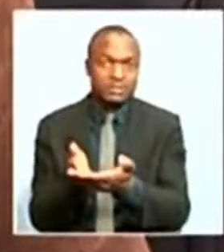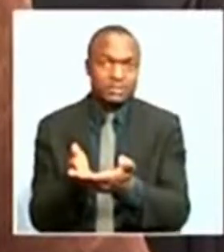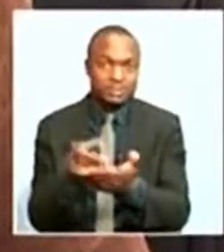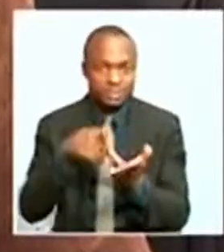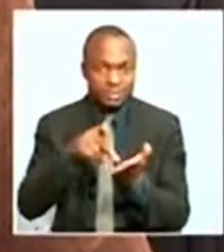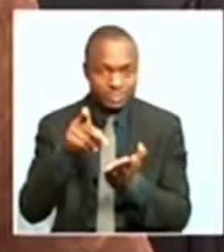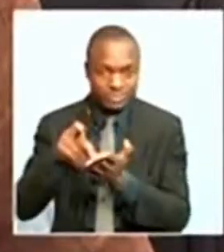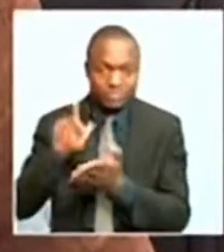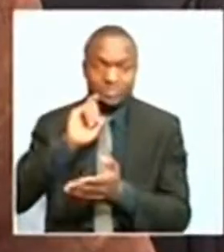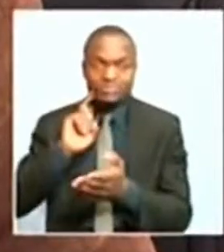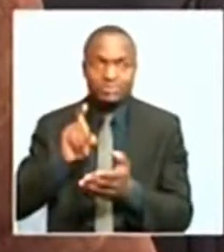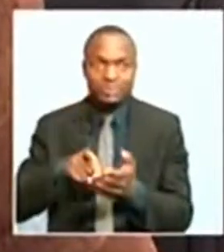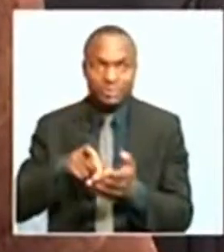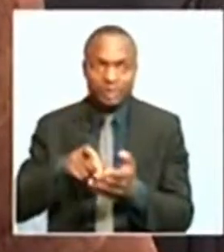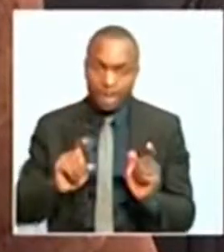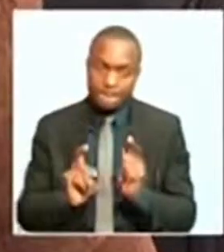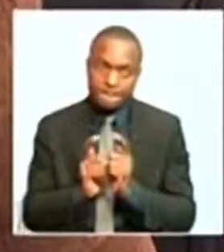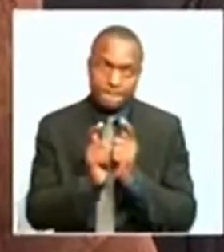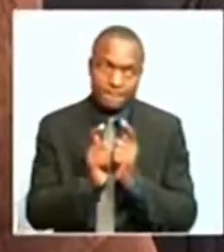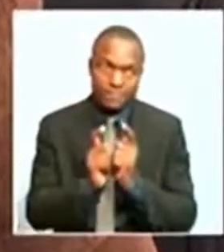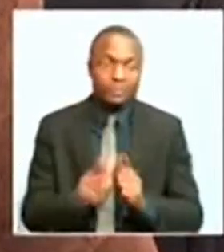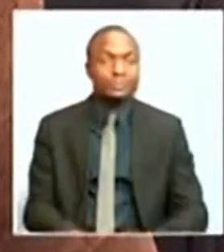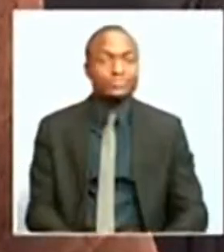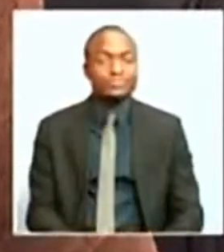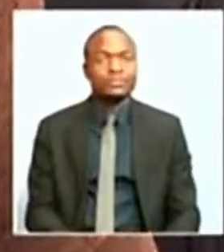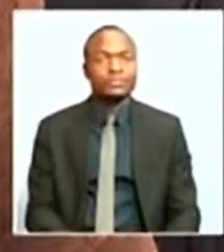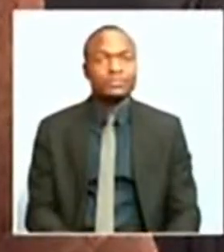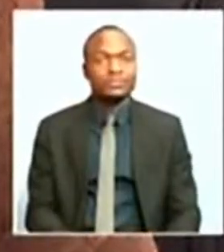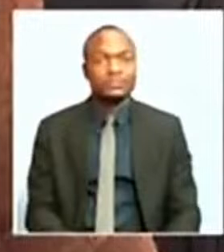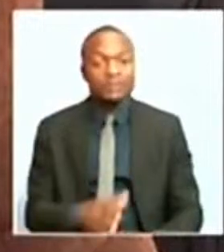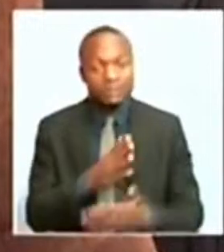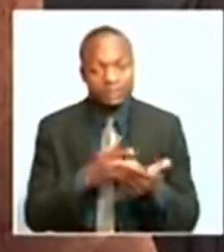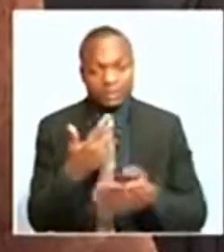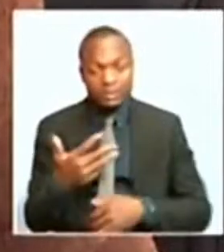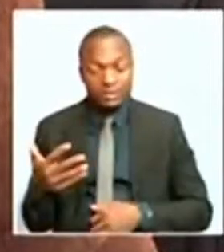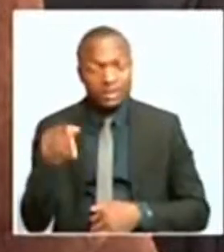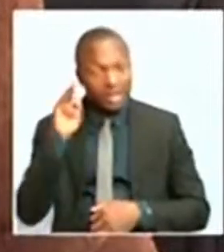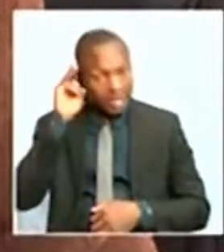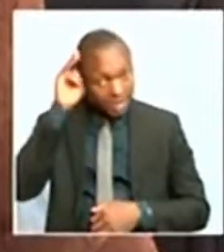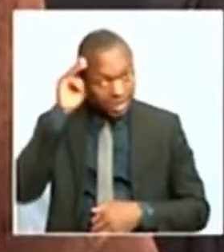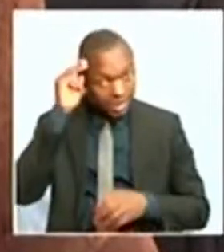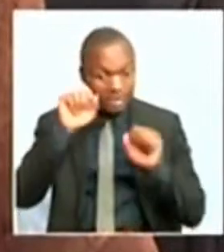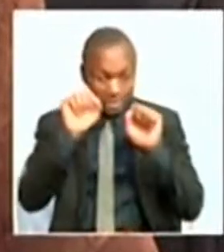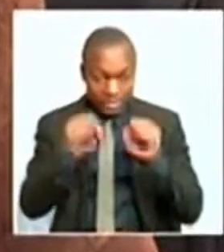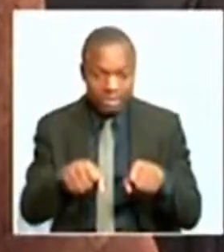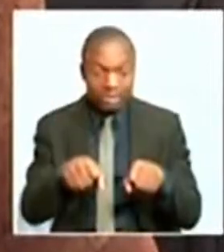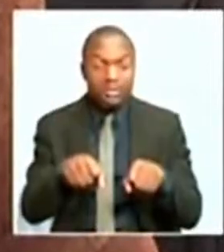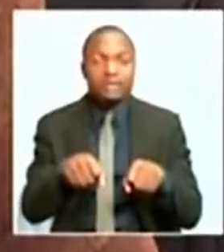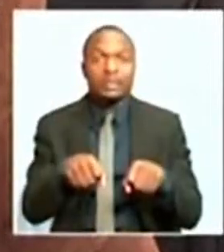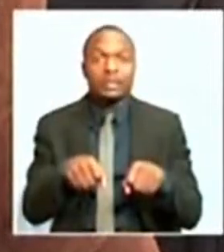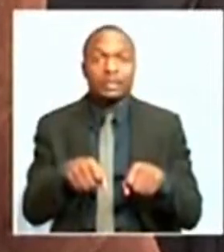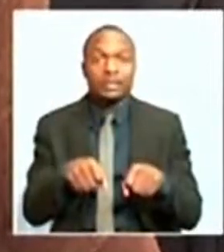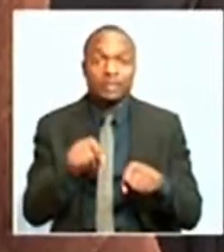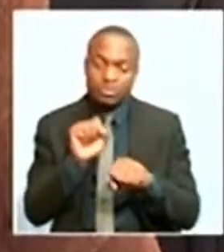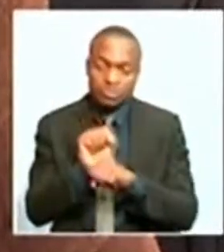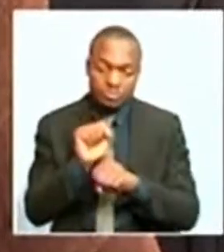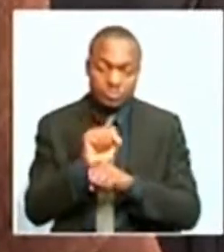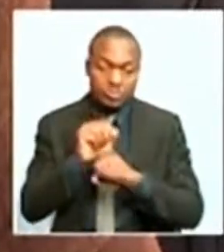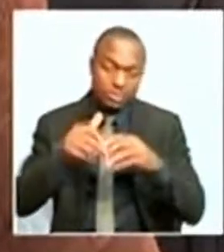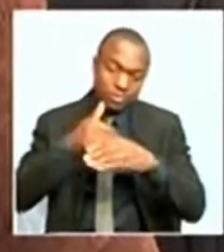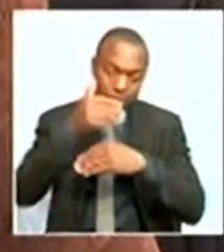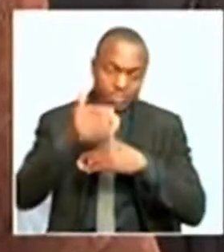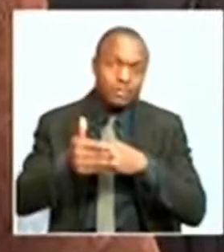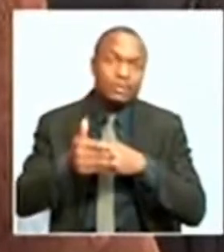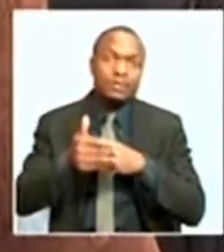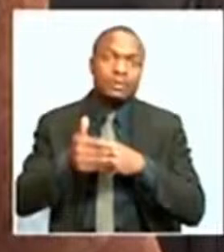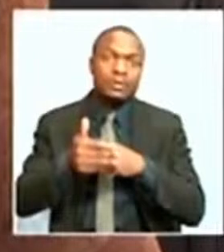payments that are supposed to be made. So is it something that the ministry can maybe work out and ensure